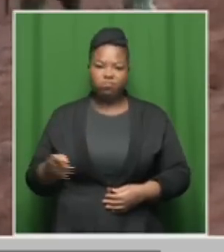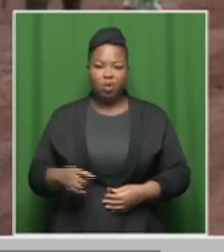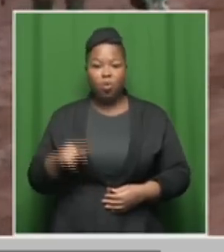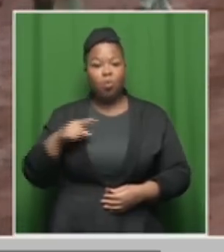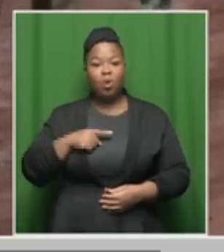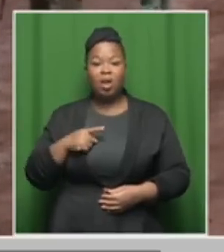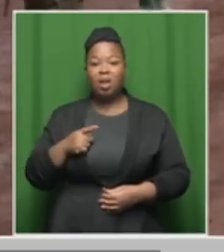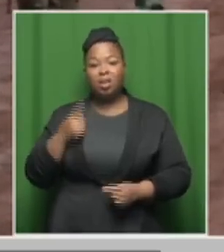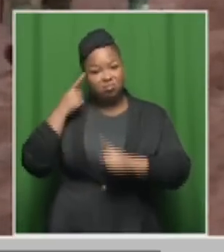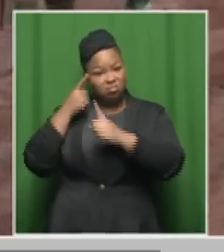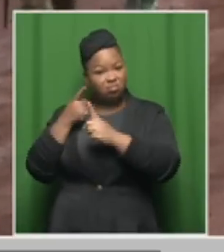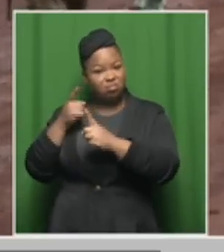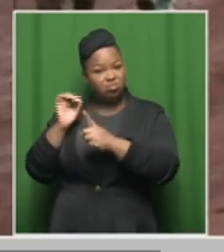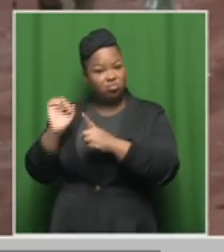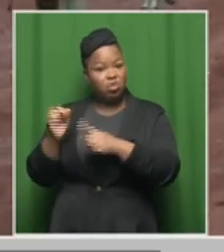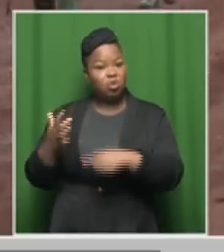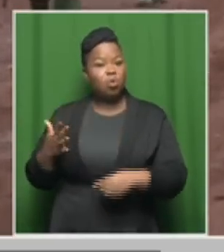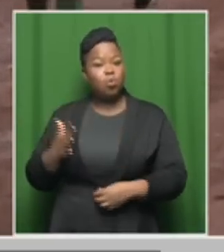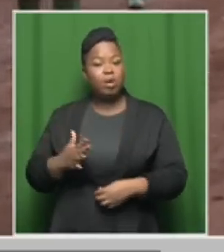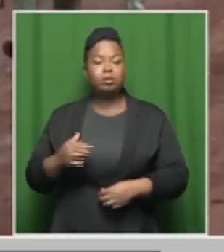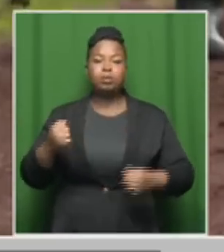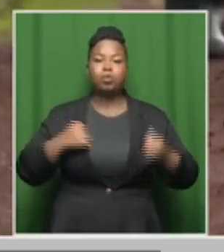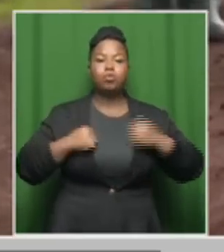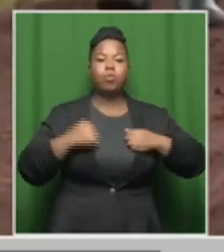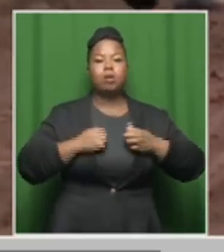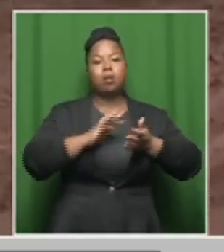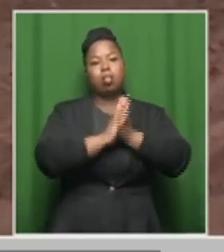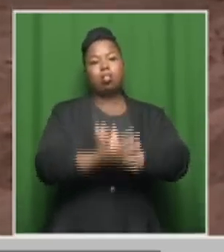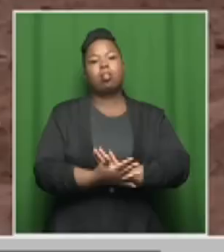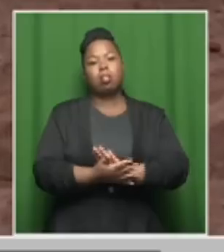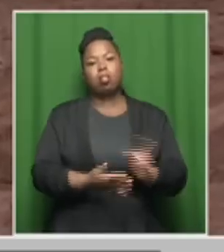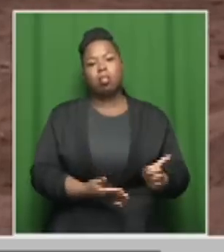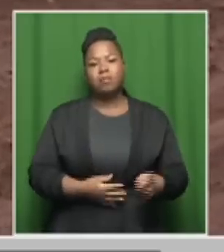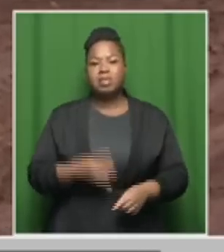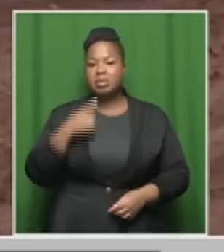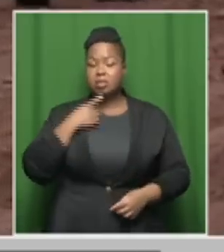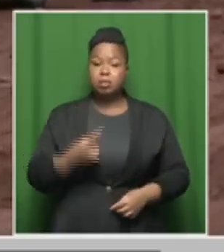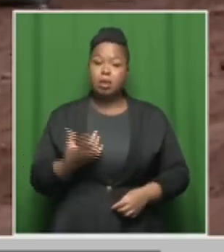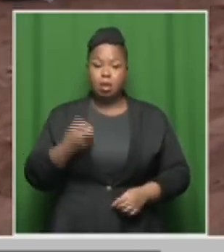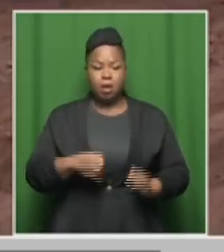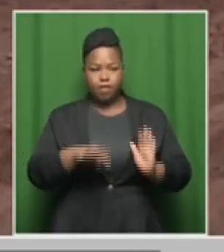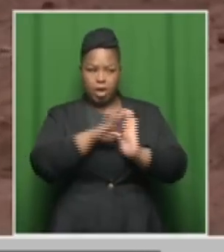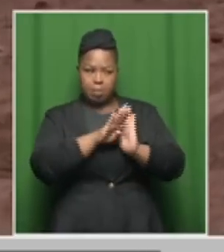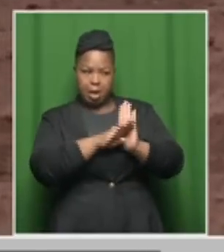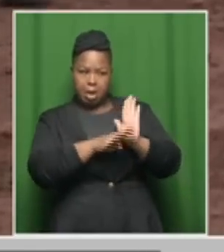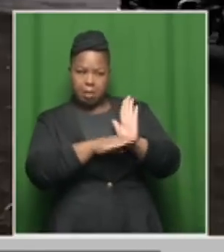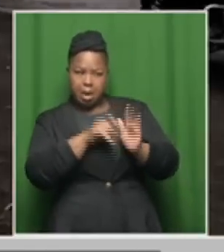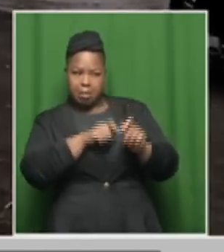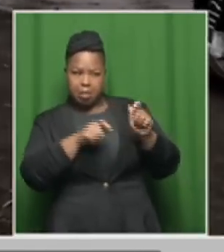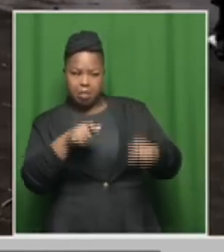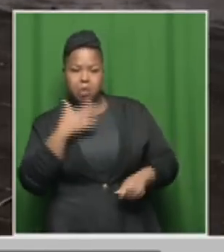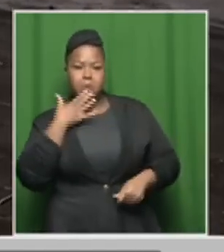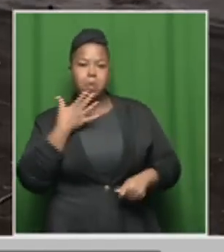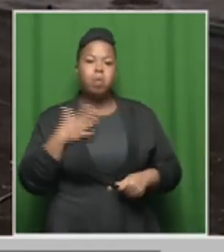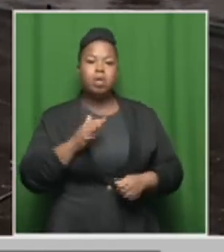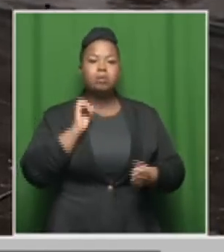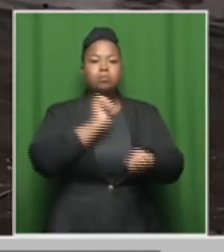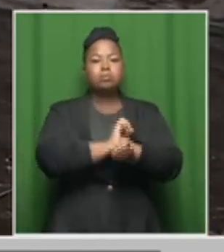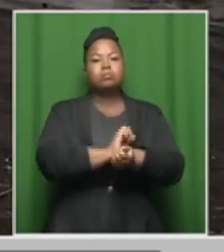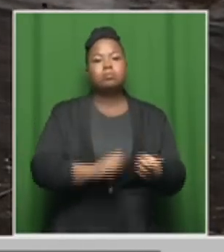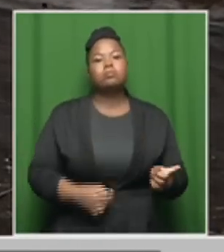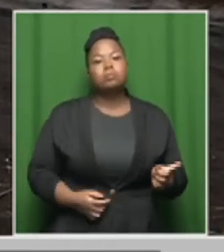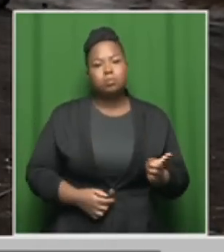Rwanda. Rwanda has since then argued that they would have a list of people they want to arrest, and they want to disarm